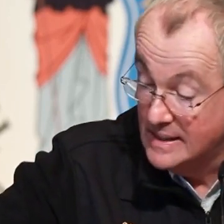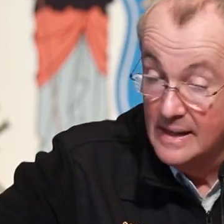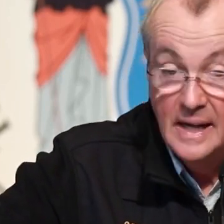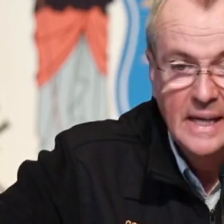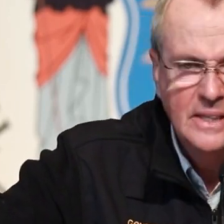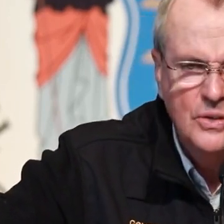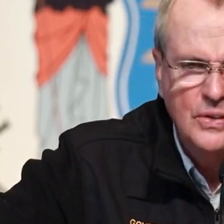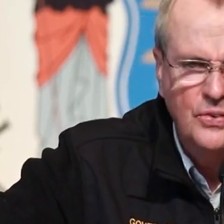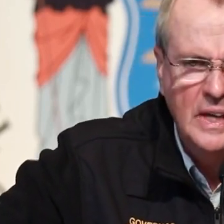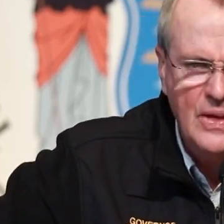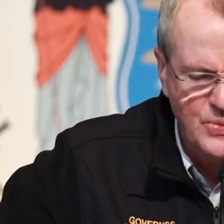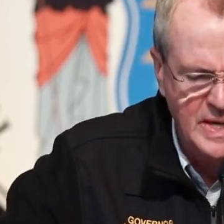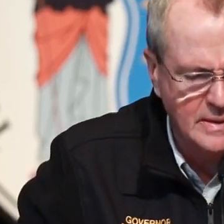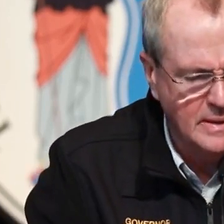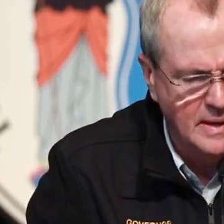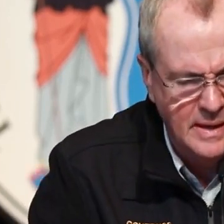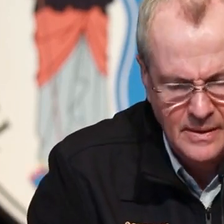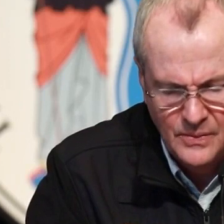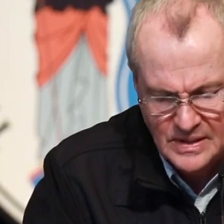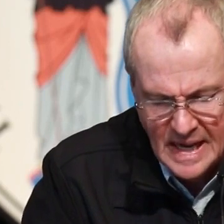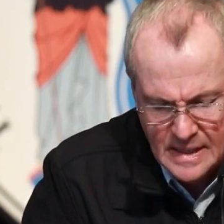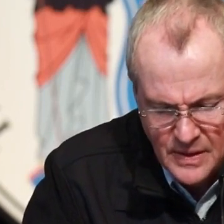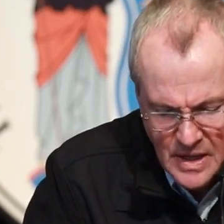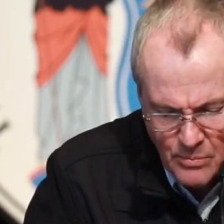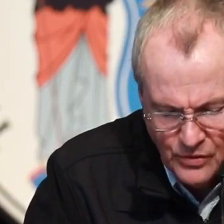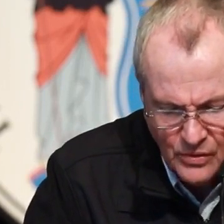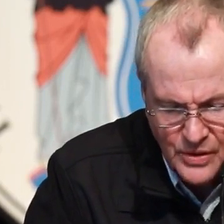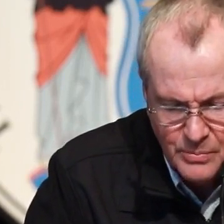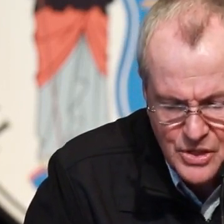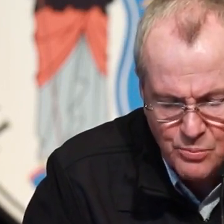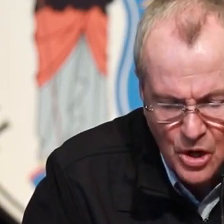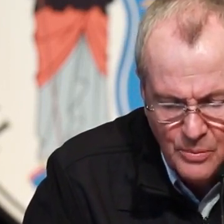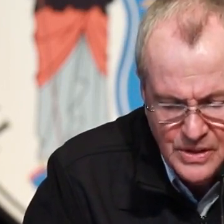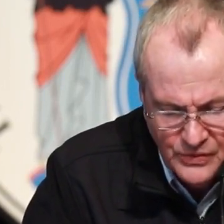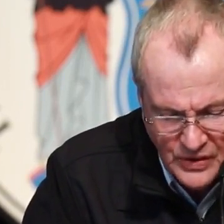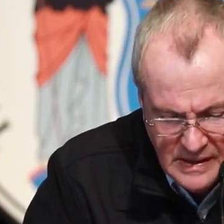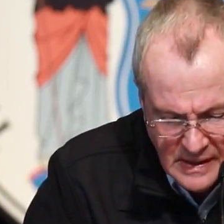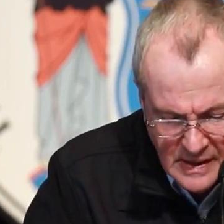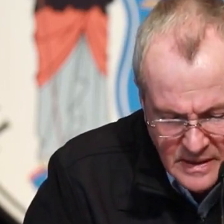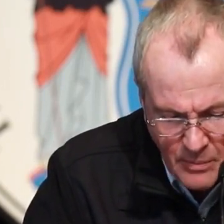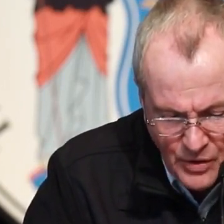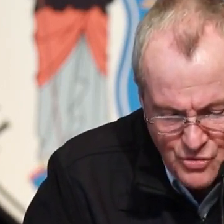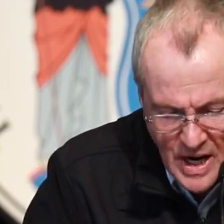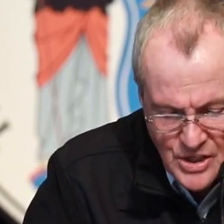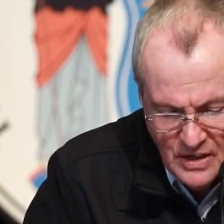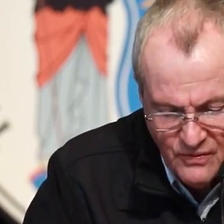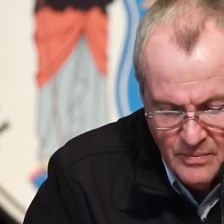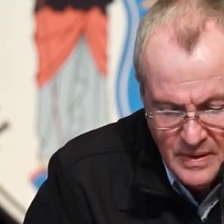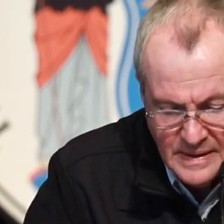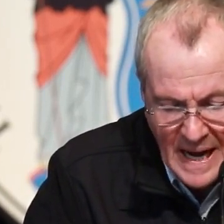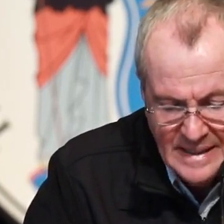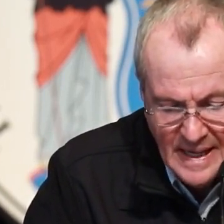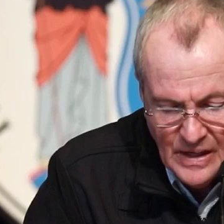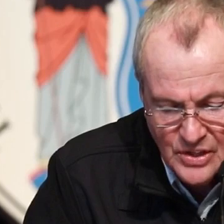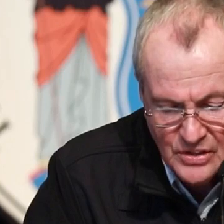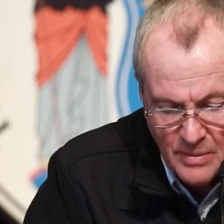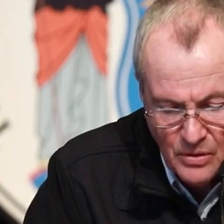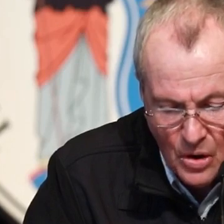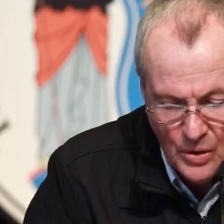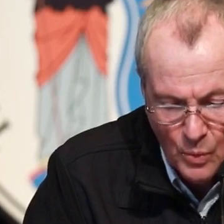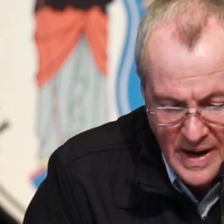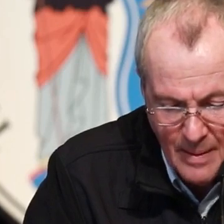state. And you could see, I think, the data, the numbers are a little bit small, but you see numbers ranging from 9 days